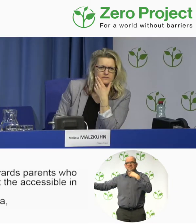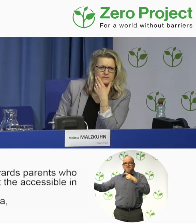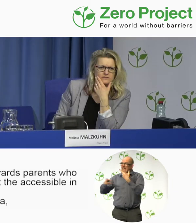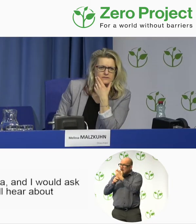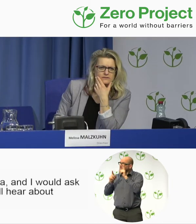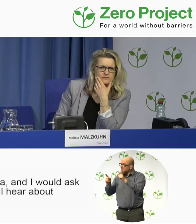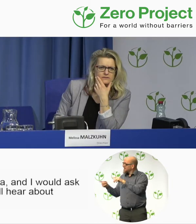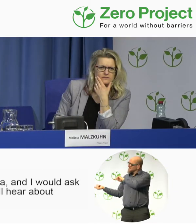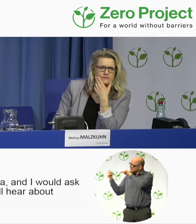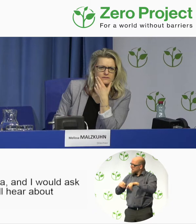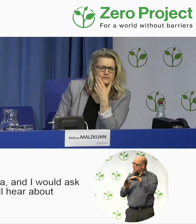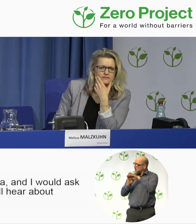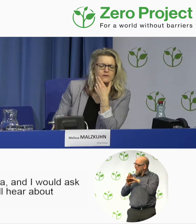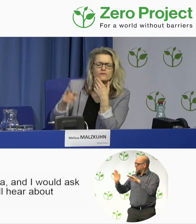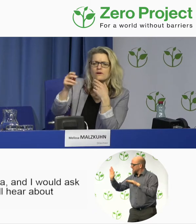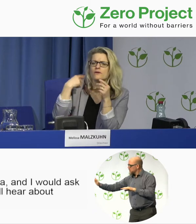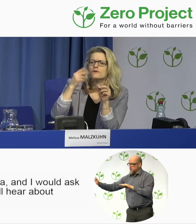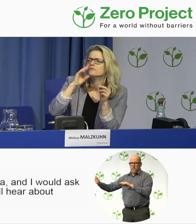Austrian applications.